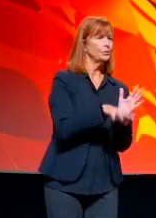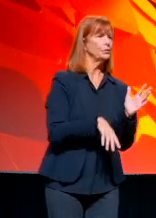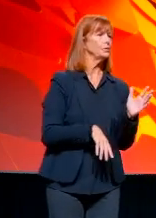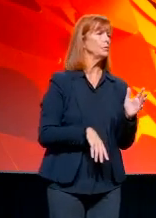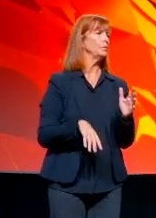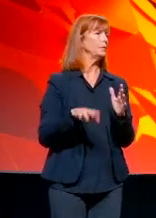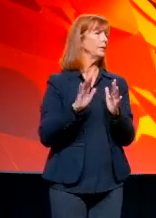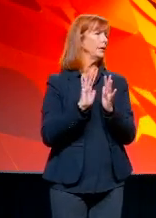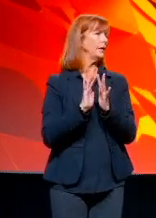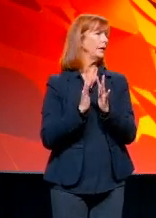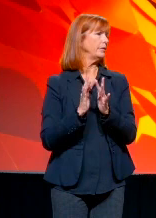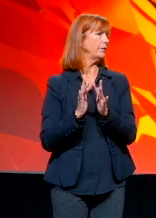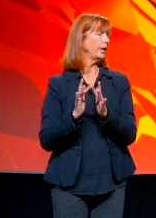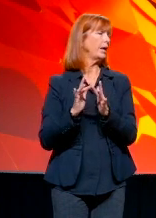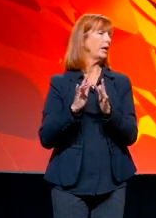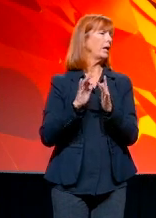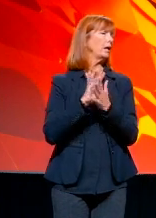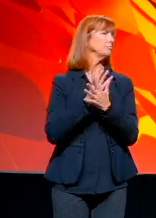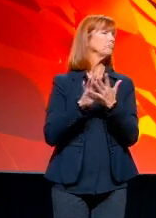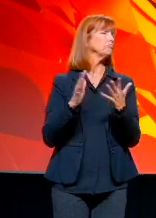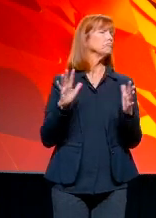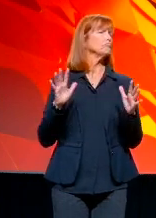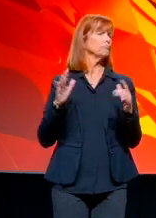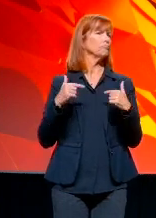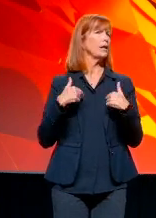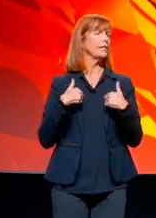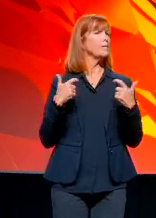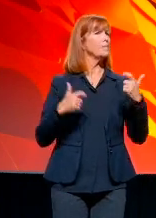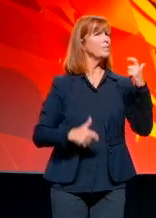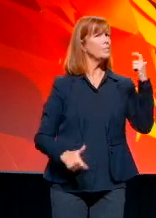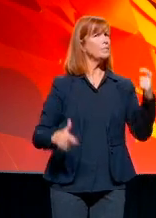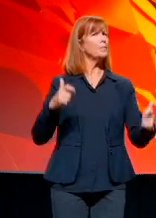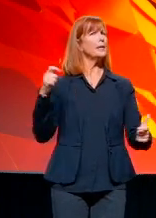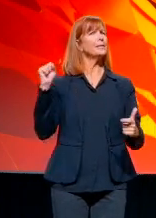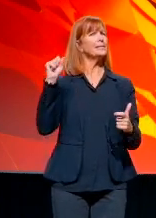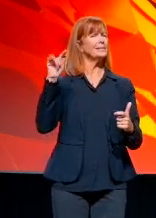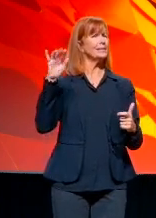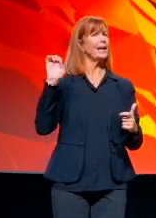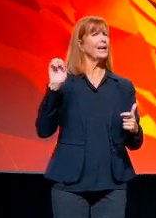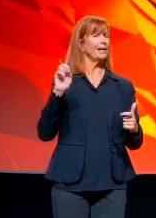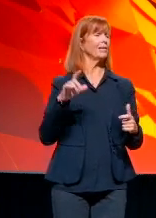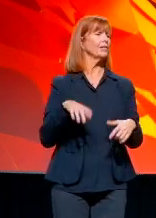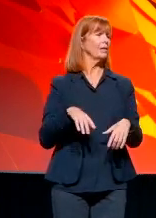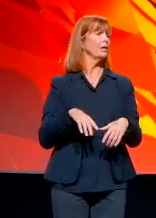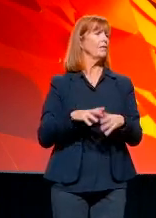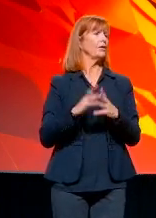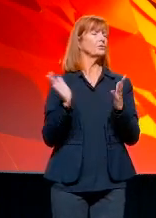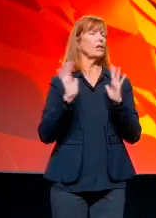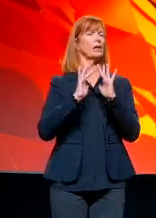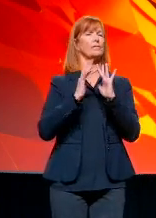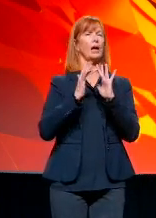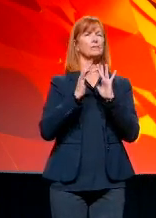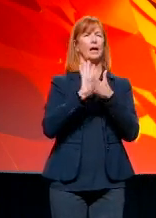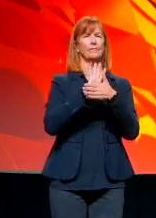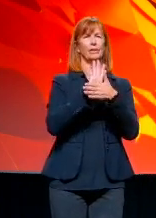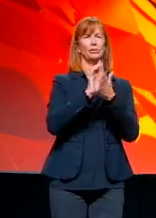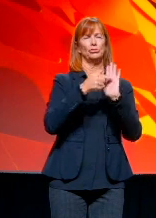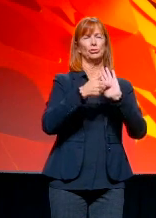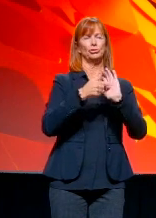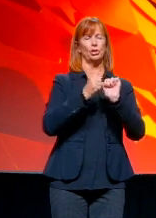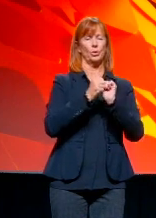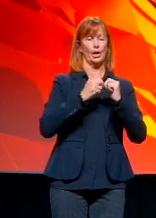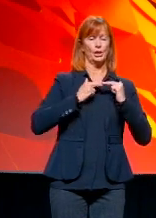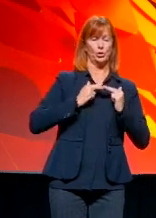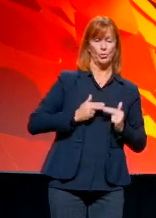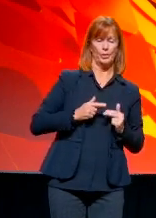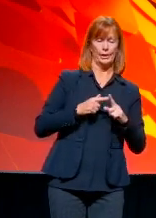internet tags, so they are massive in scale, and many of them are human-centered, right? So a lot of online videos shows like a human doing kind